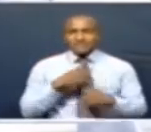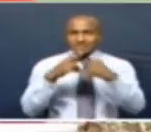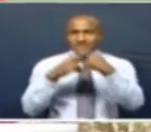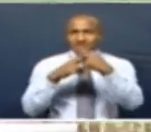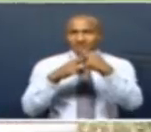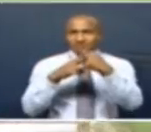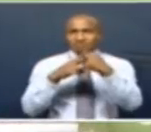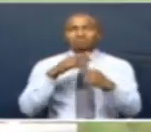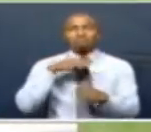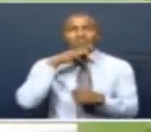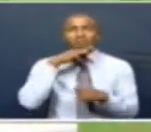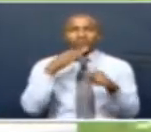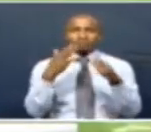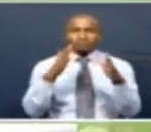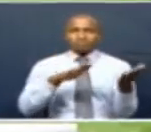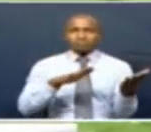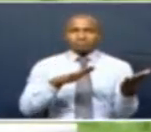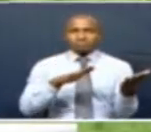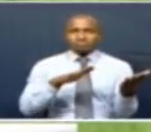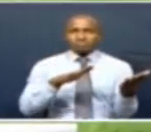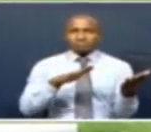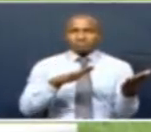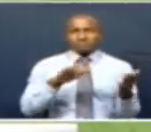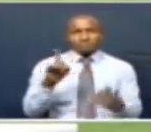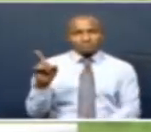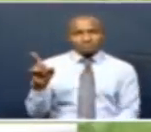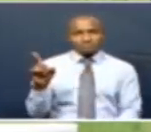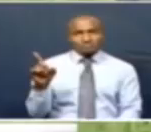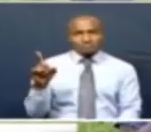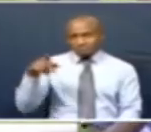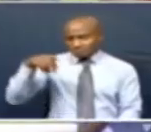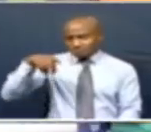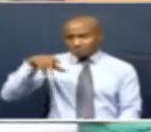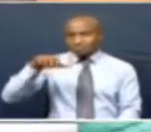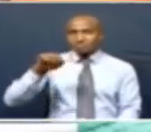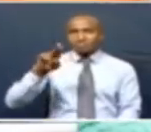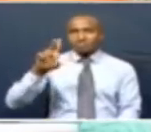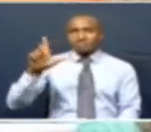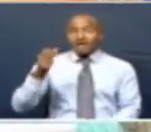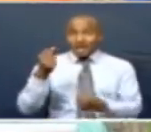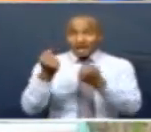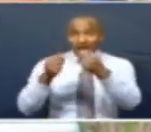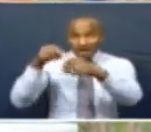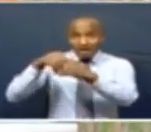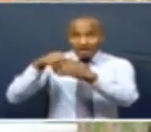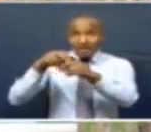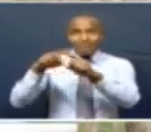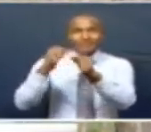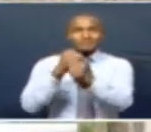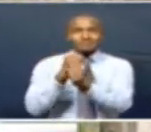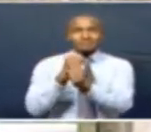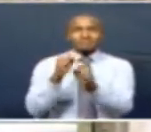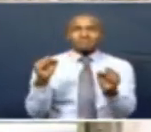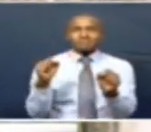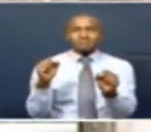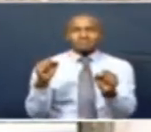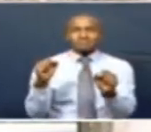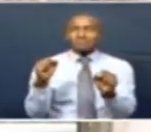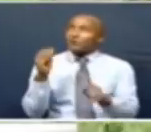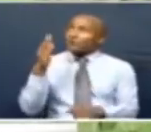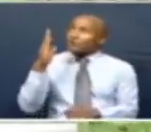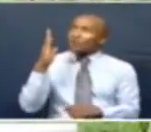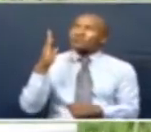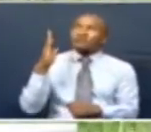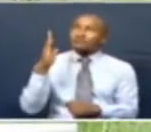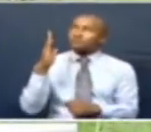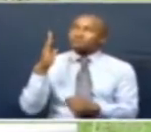neighbors. And here we meet Paul Karaoke, one of the survivors of the fatal accident. Mungu ni mkuu.